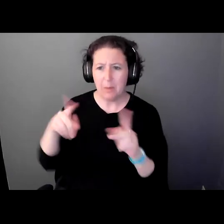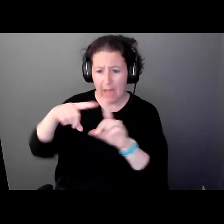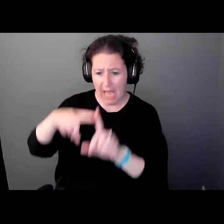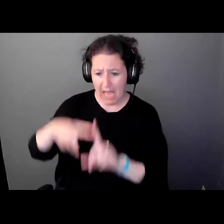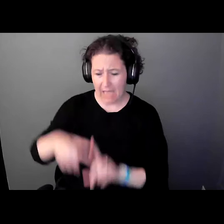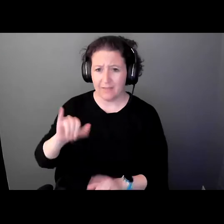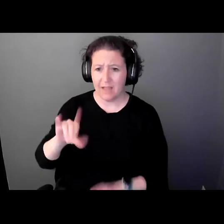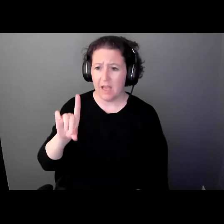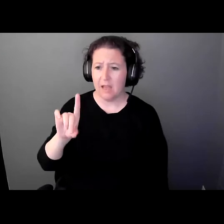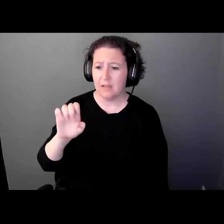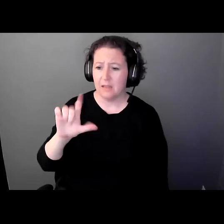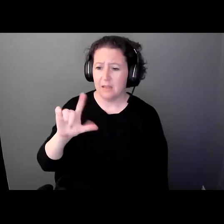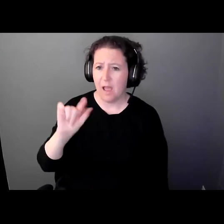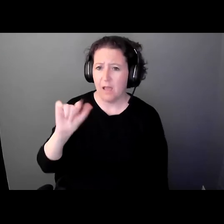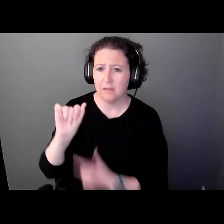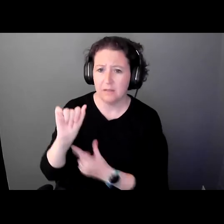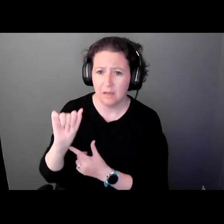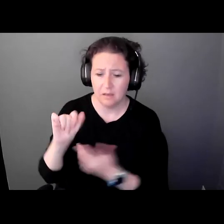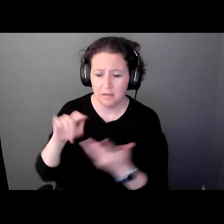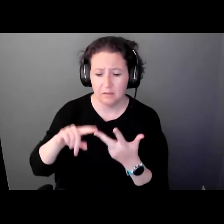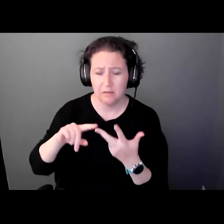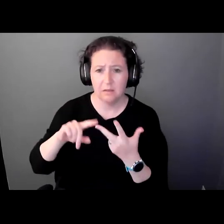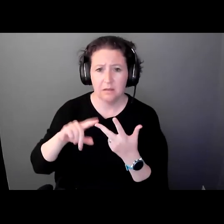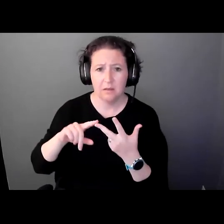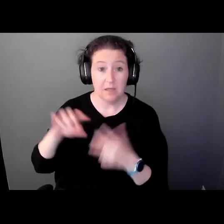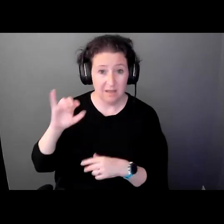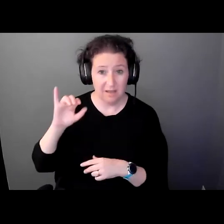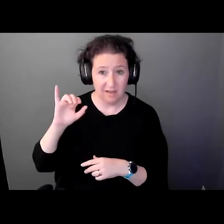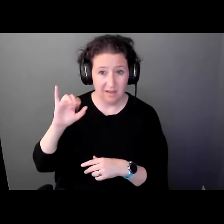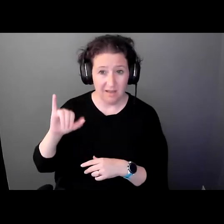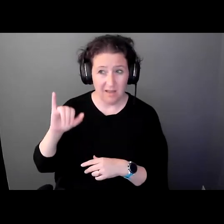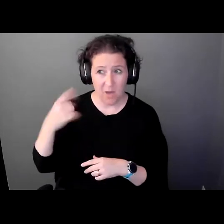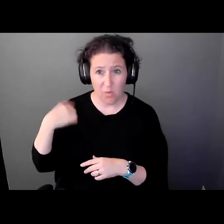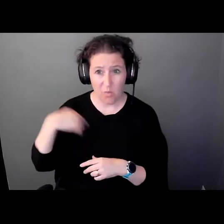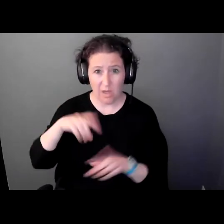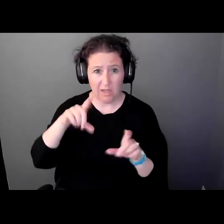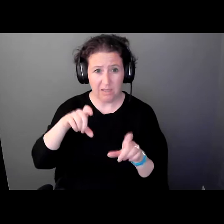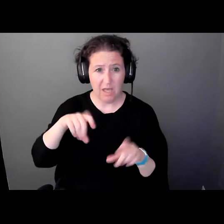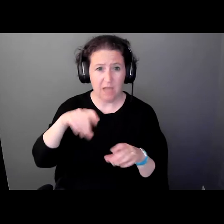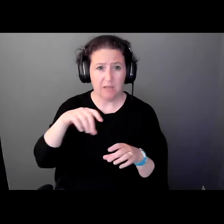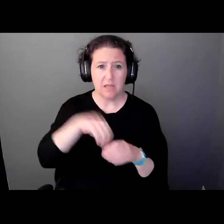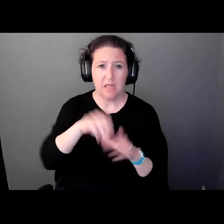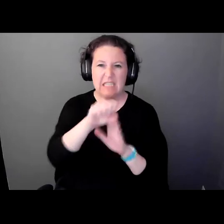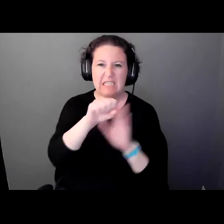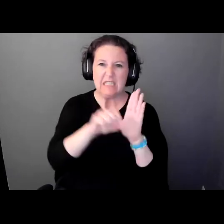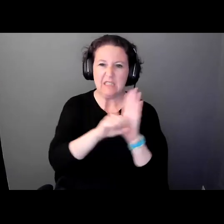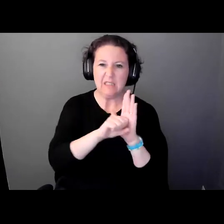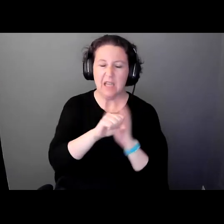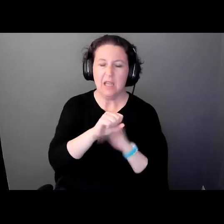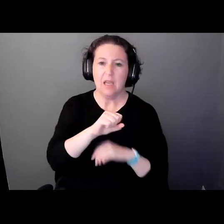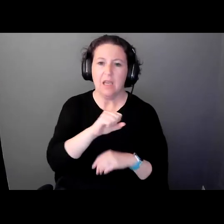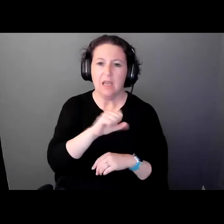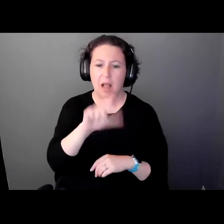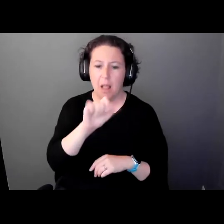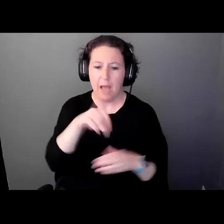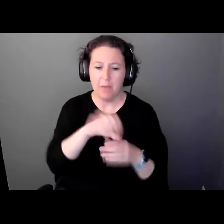sequencing that's being done at the State Hygienic Lab at Oakdale. I've spoken to the leadership